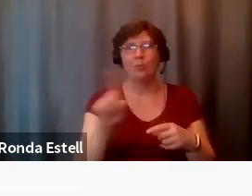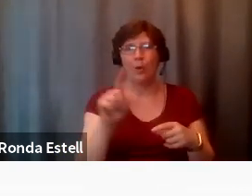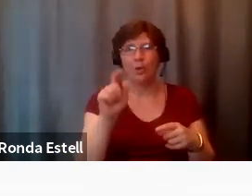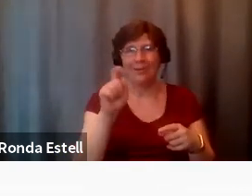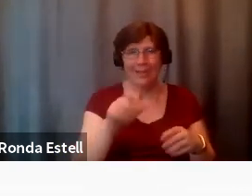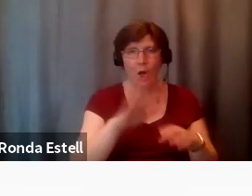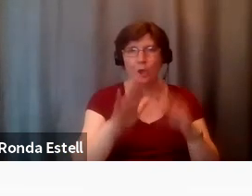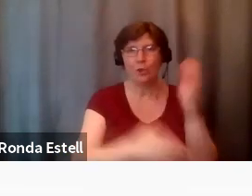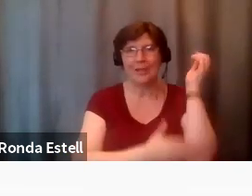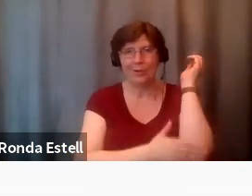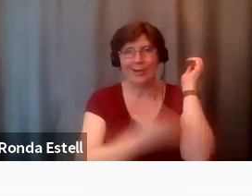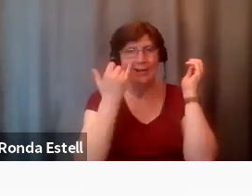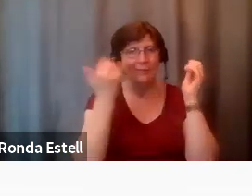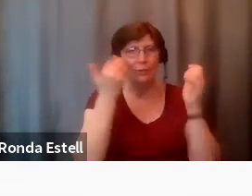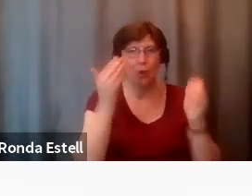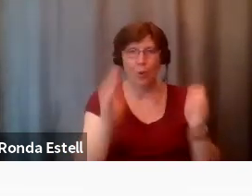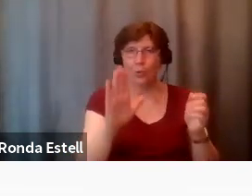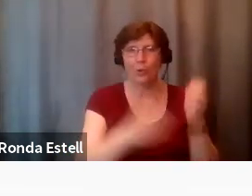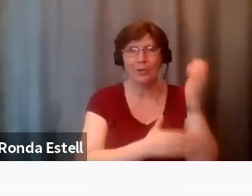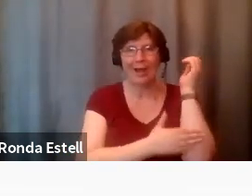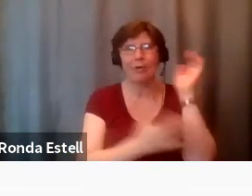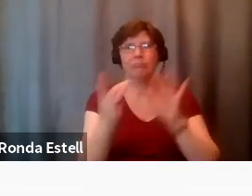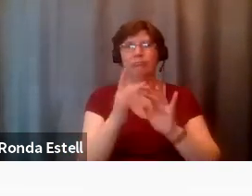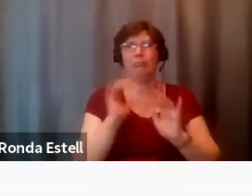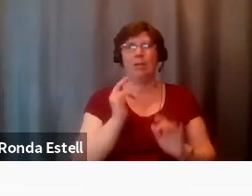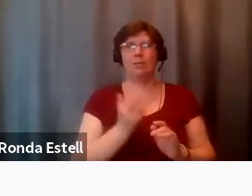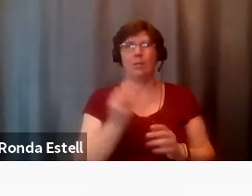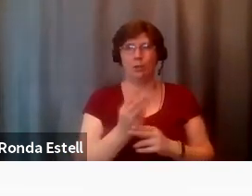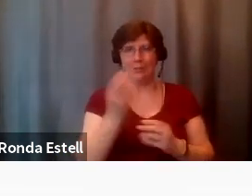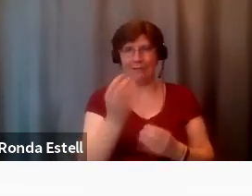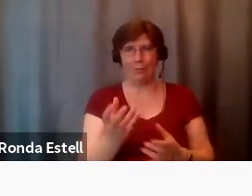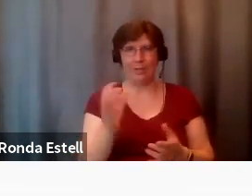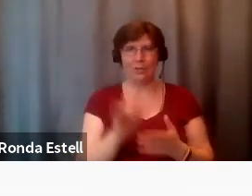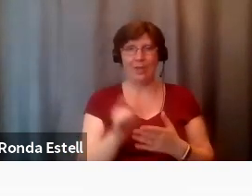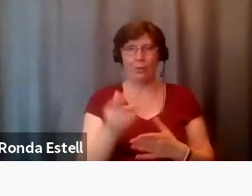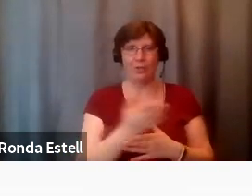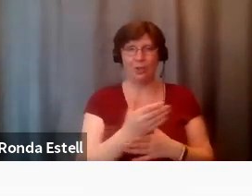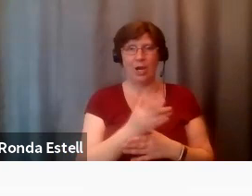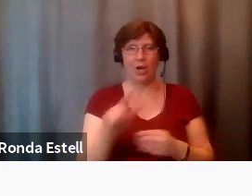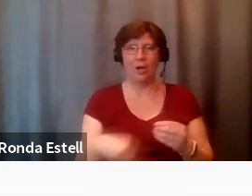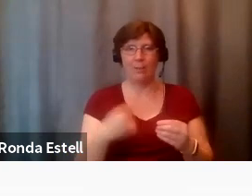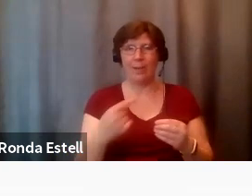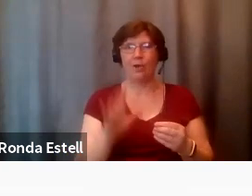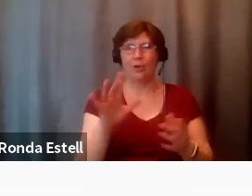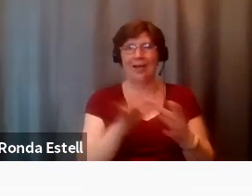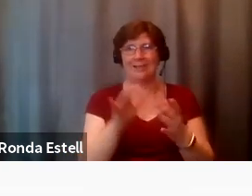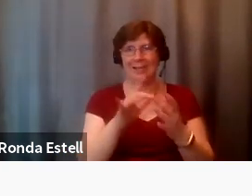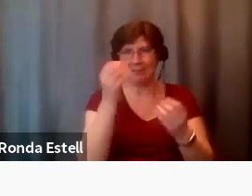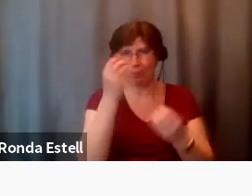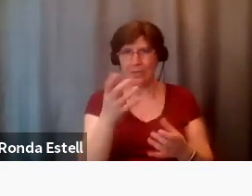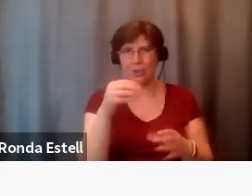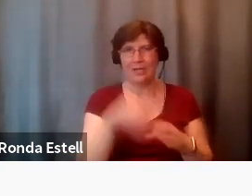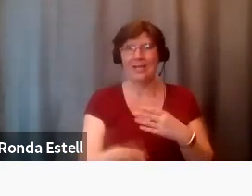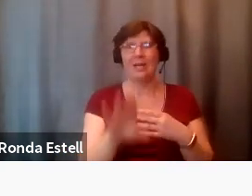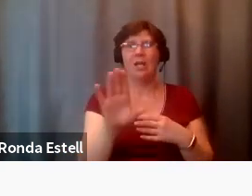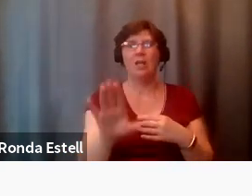your county, please reach out to us using the information that we shared about our contact information in the chat box, and we'll tell